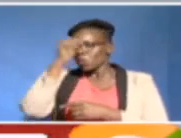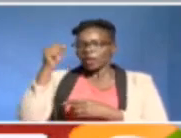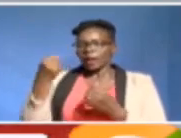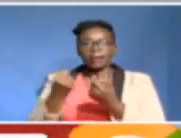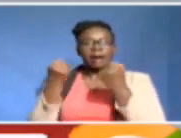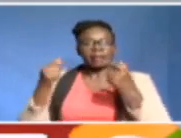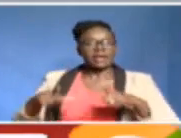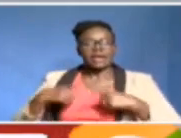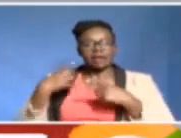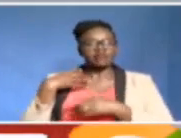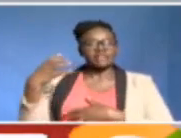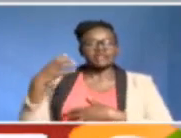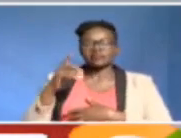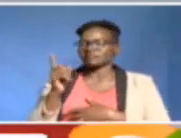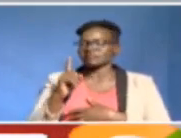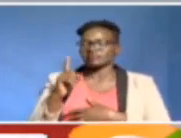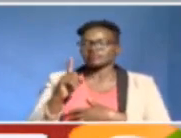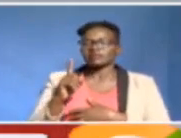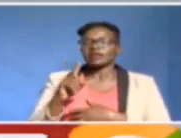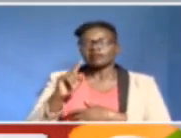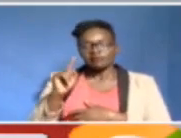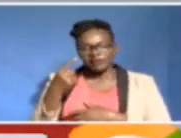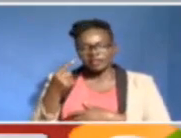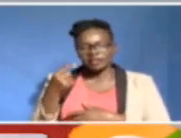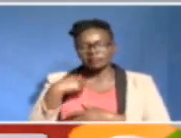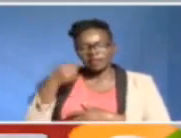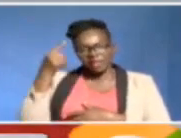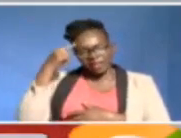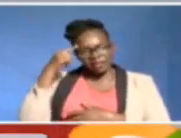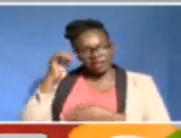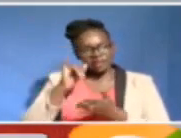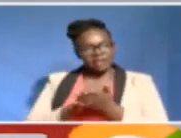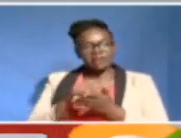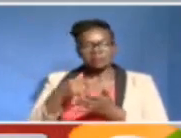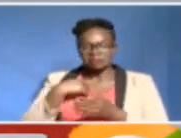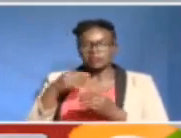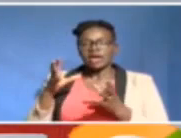know, you have to, and first of all, I think it comes with, I agree